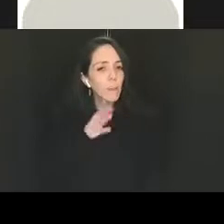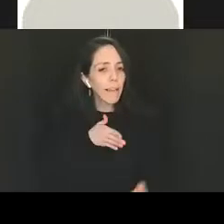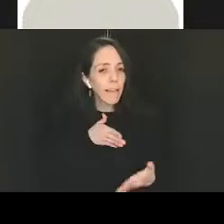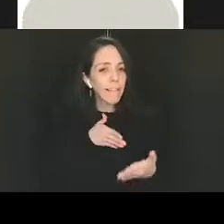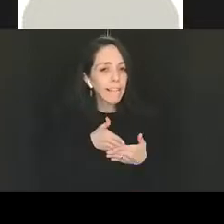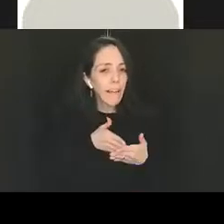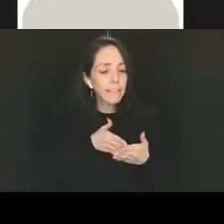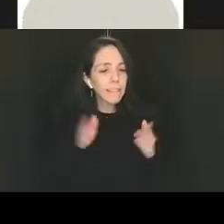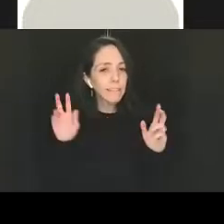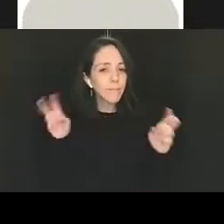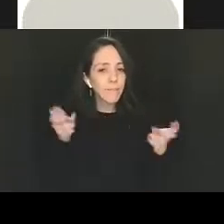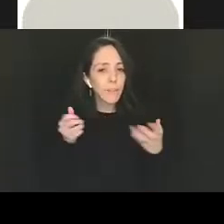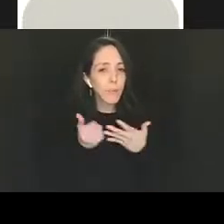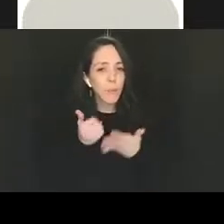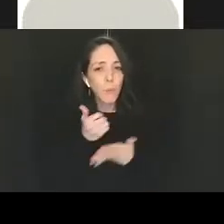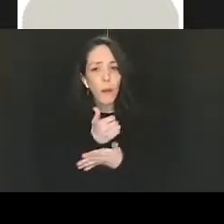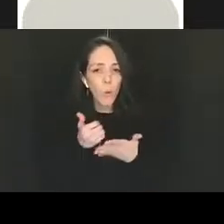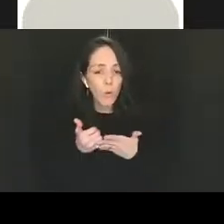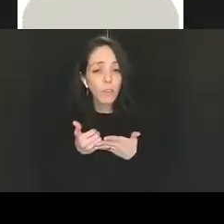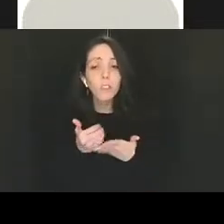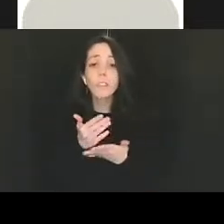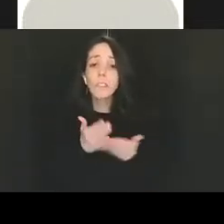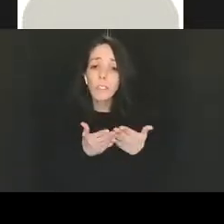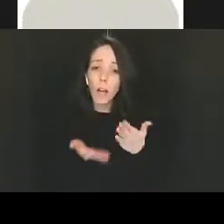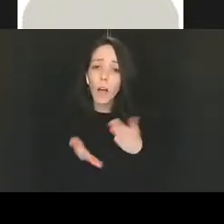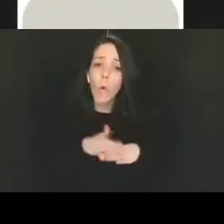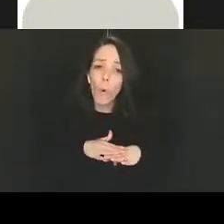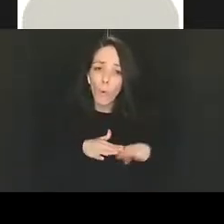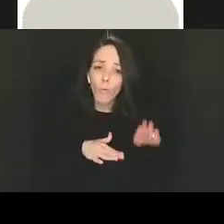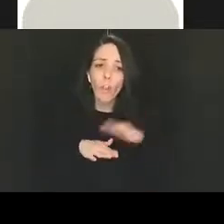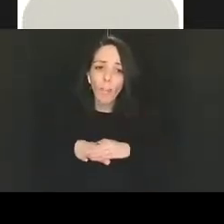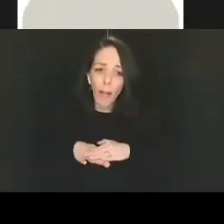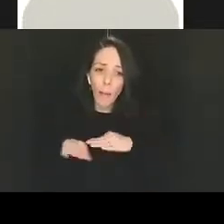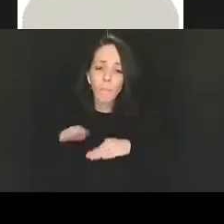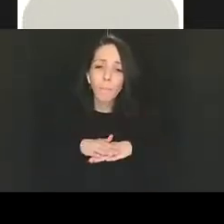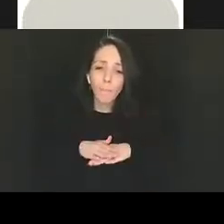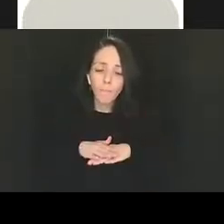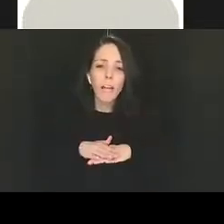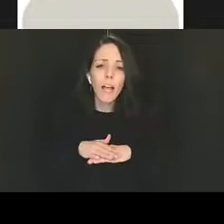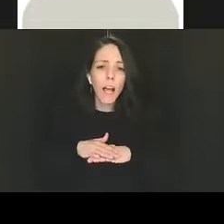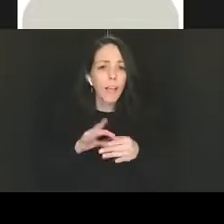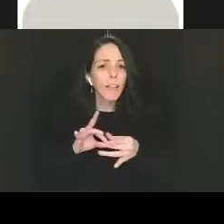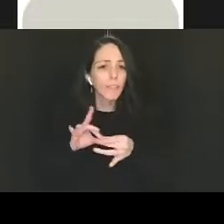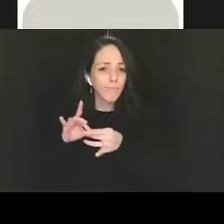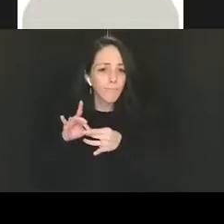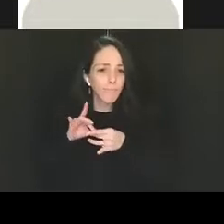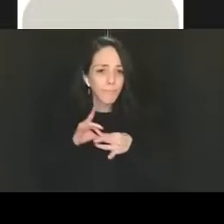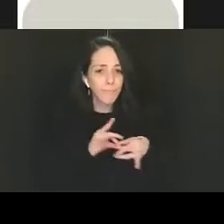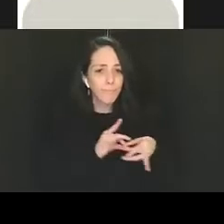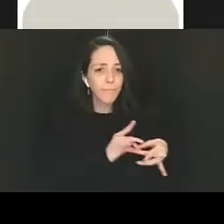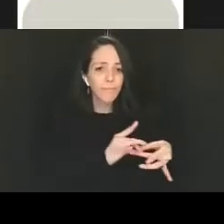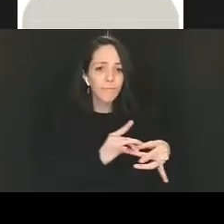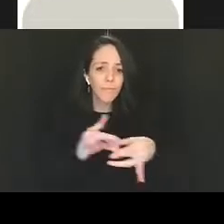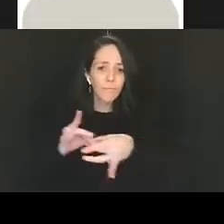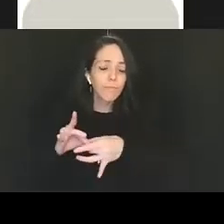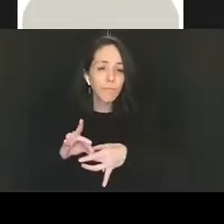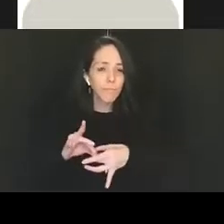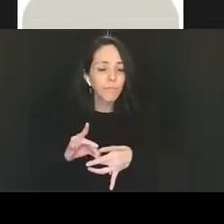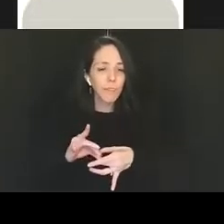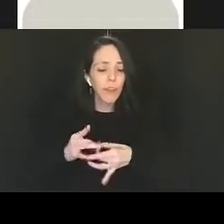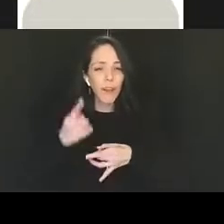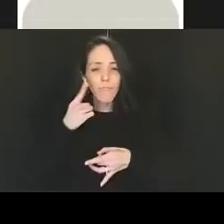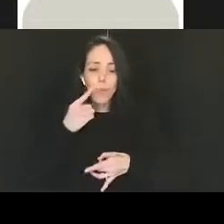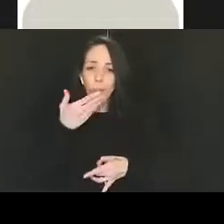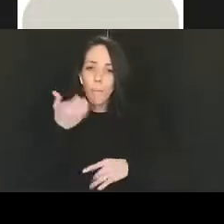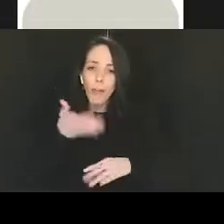them are overlapping and they're interrelated in different ways. And so I feel that, you know,